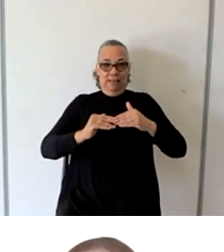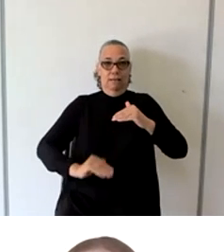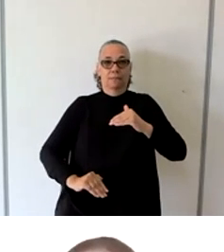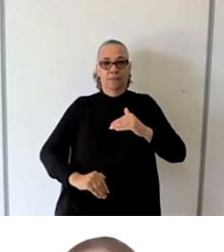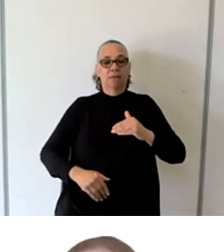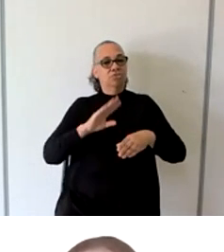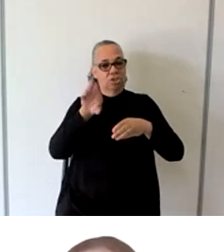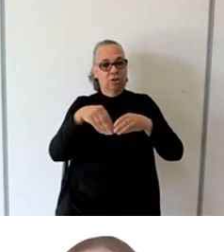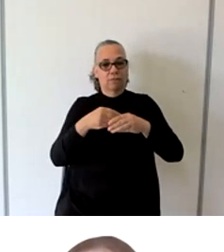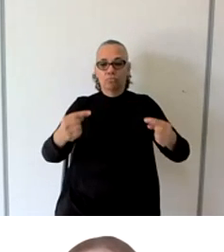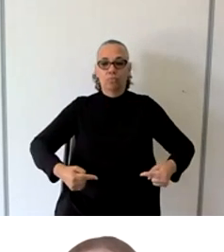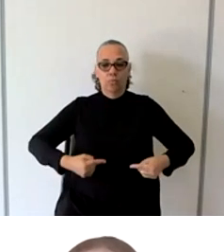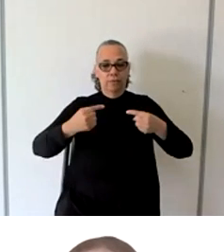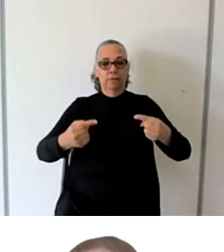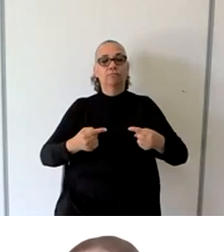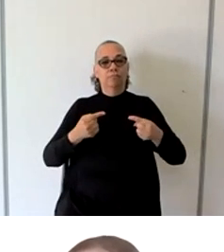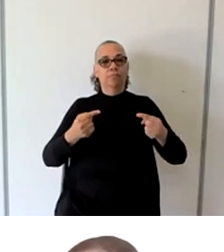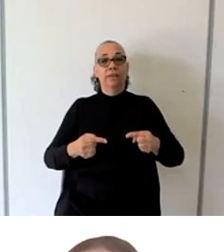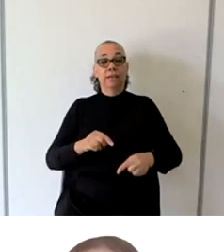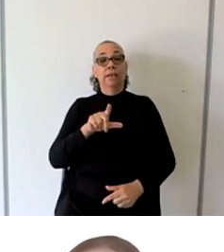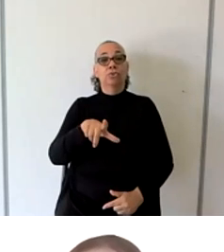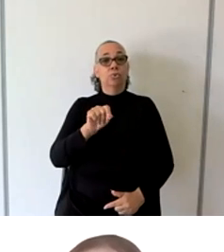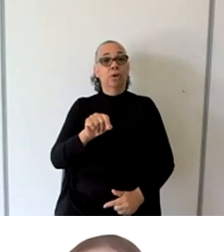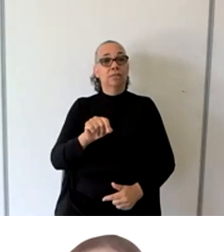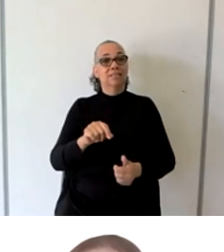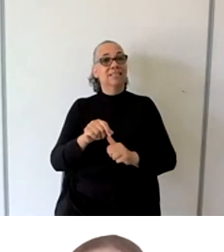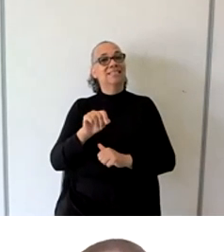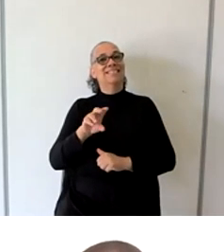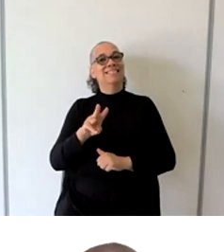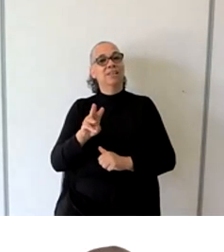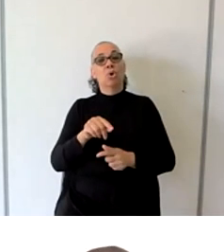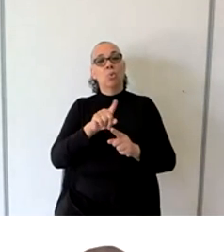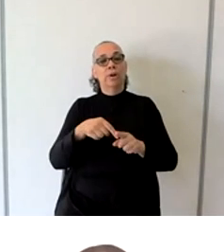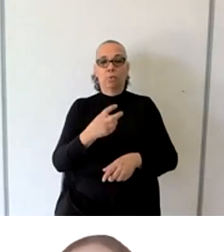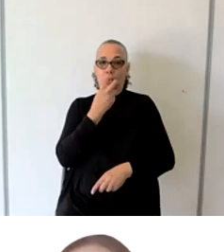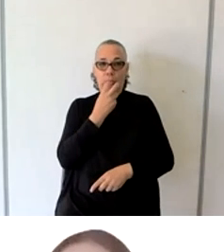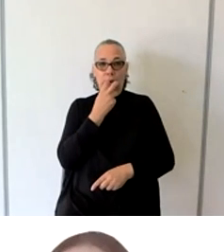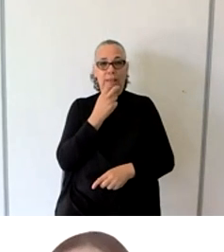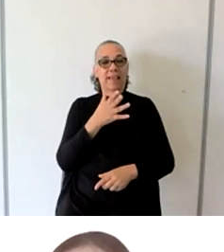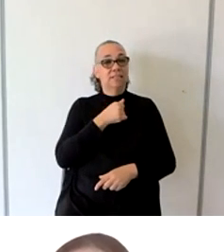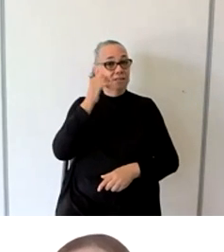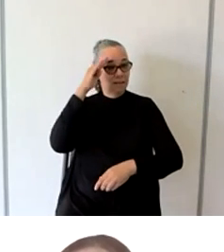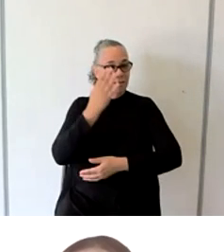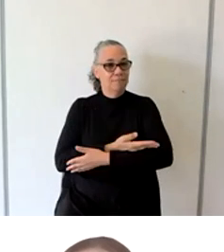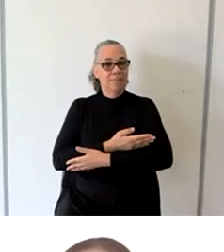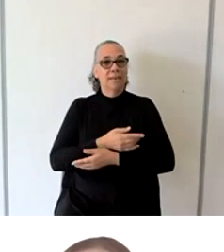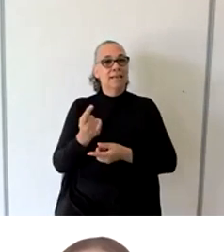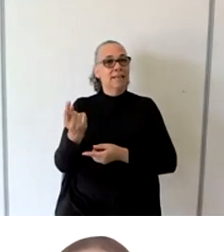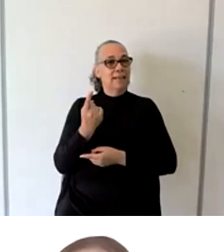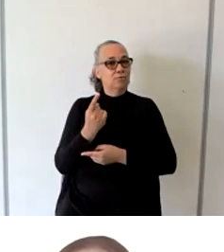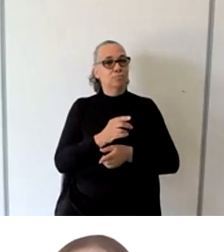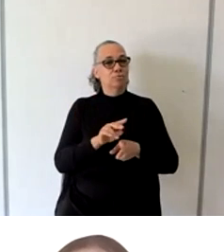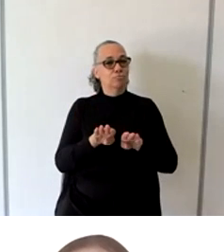racing in 2006 when her late coach, Ken Tom, and his son, Curtis Tom, came to Bermuda to showcase the sport at